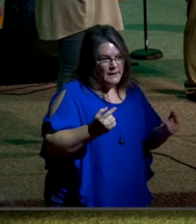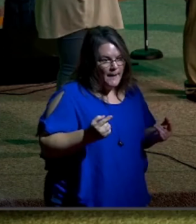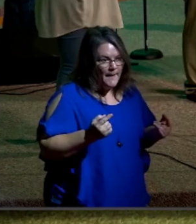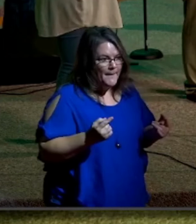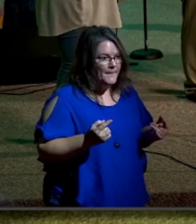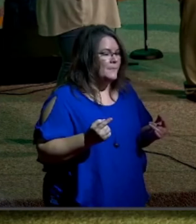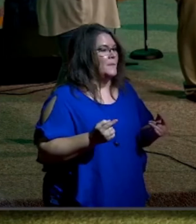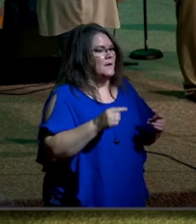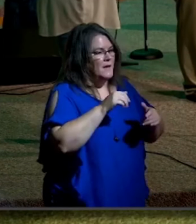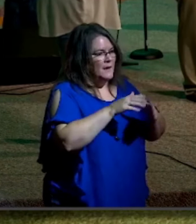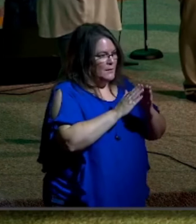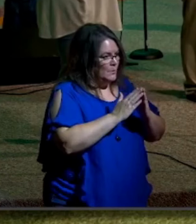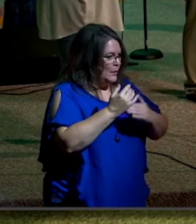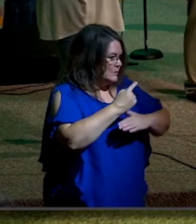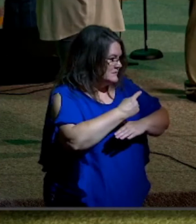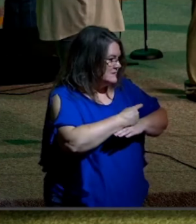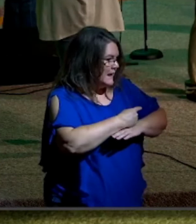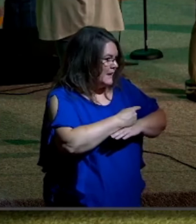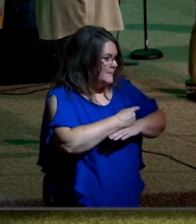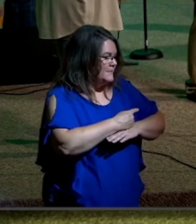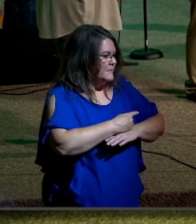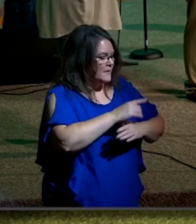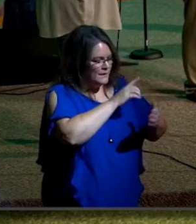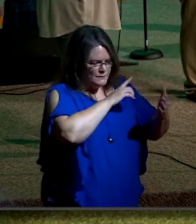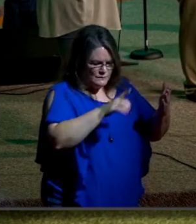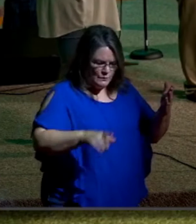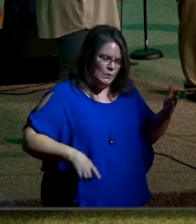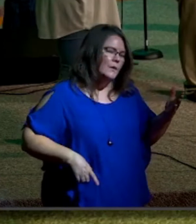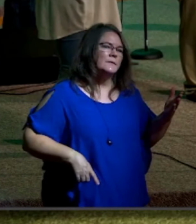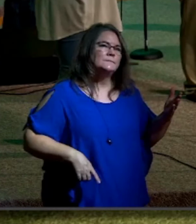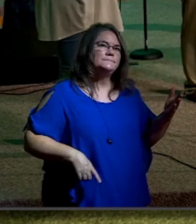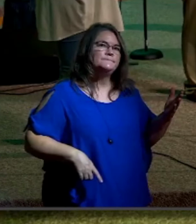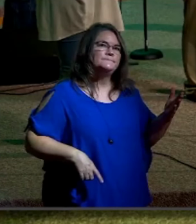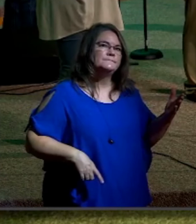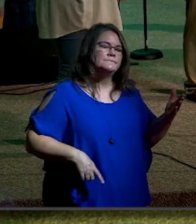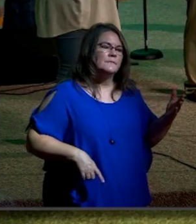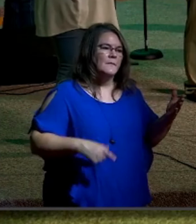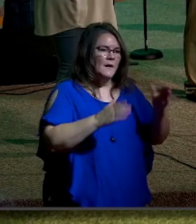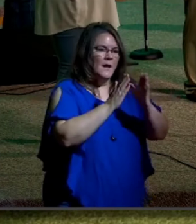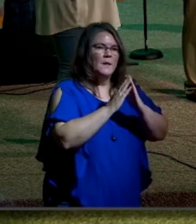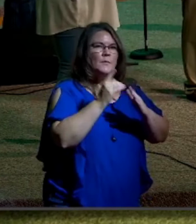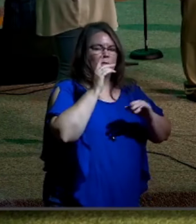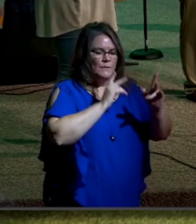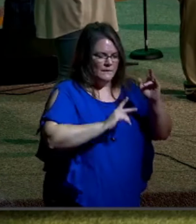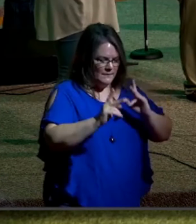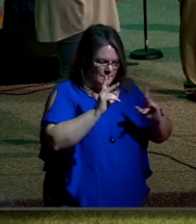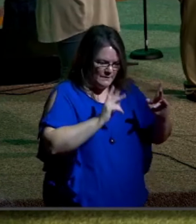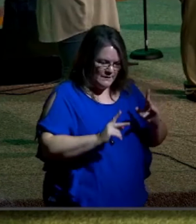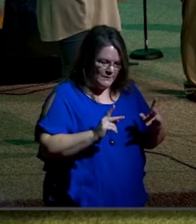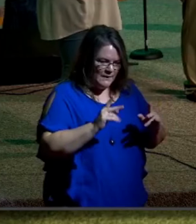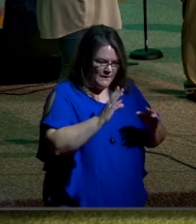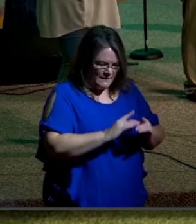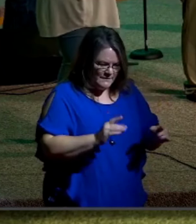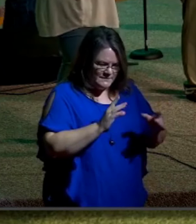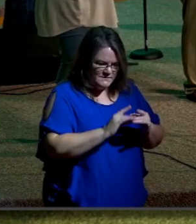today. So Lord, God, I just pray for those that this message is